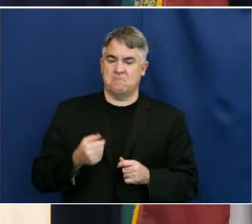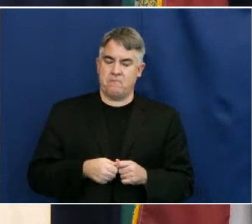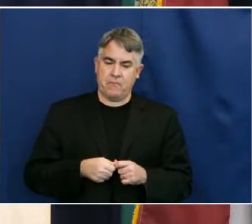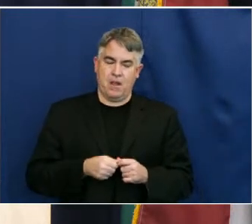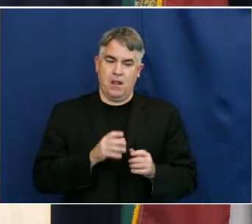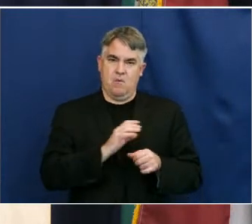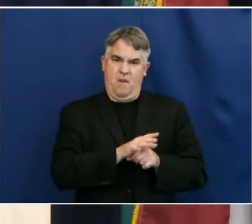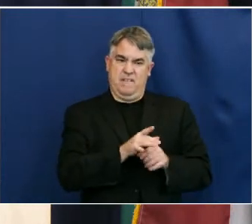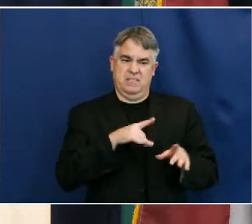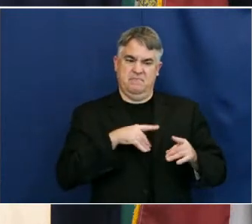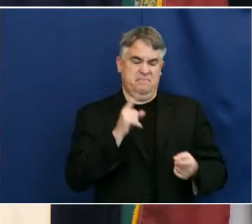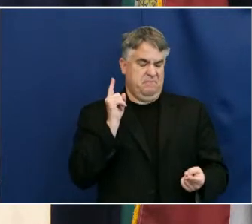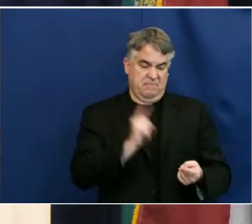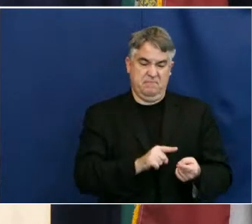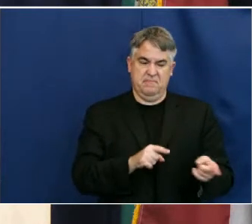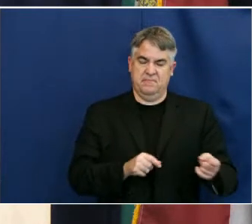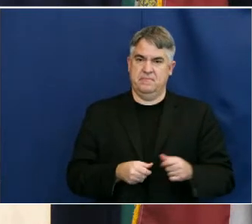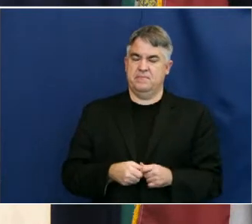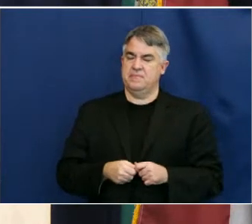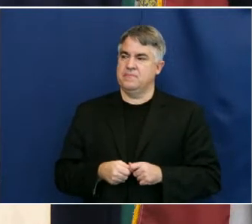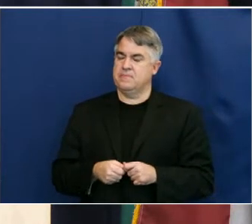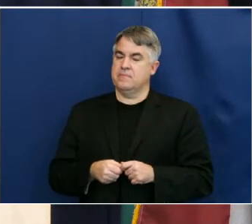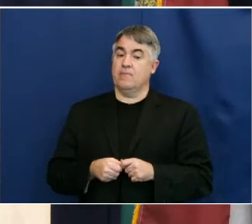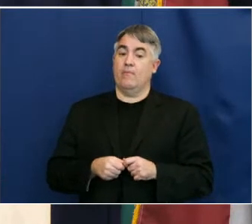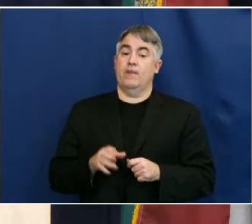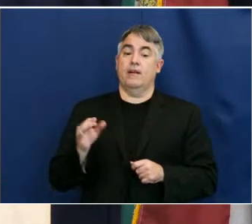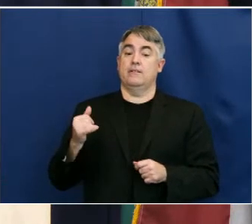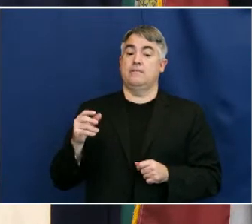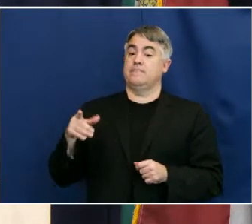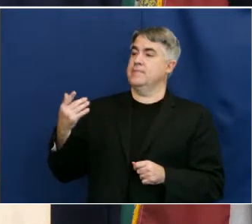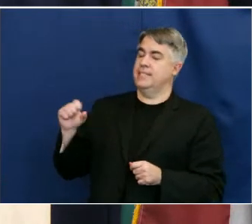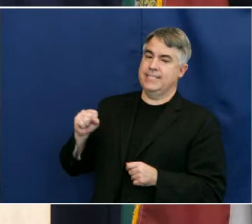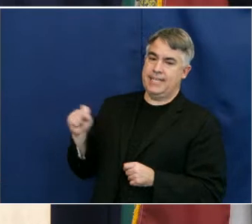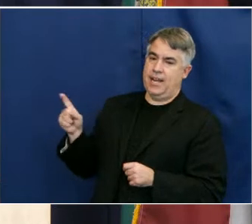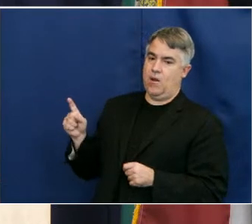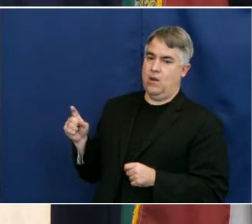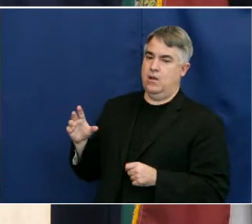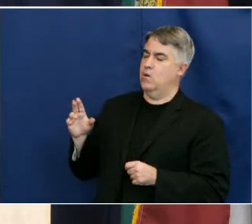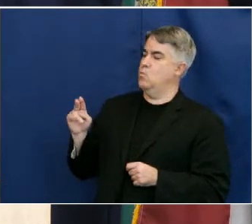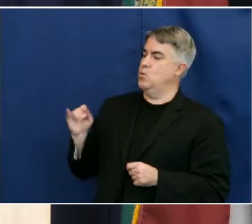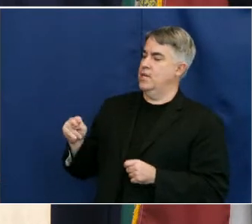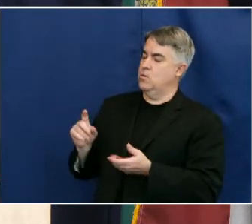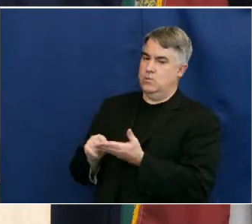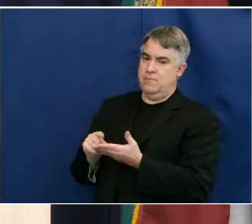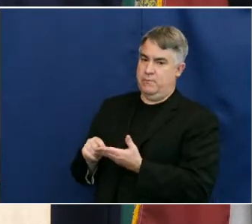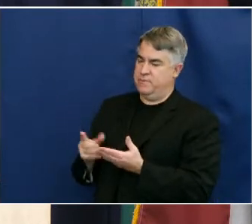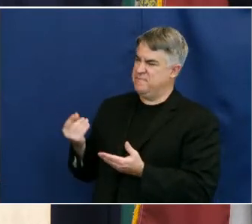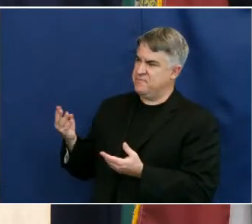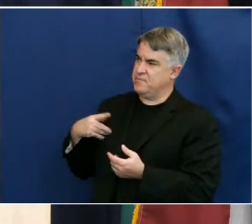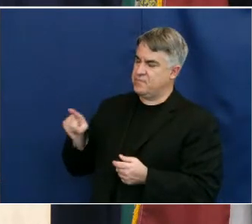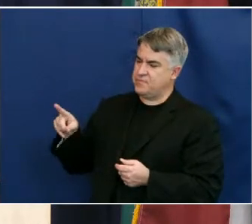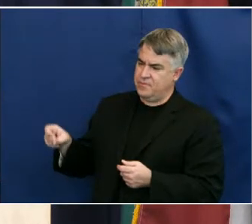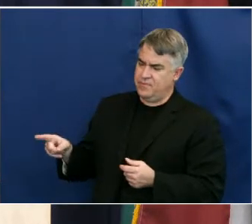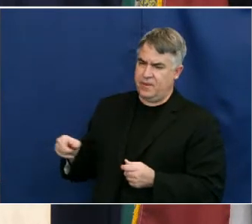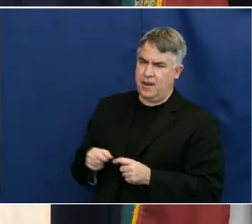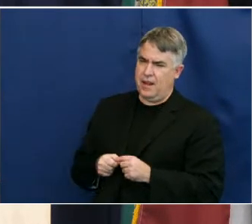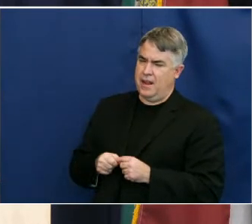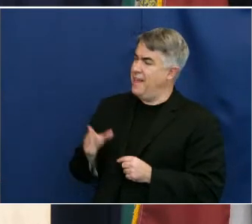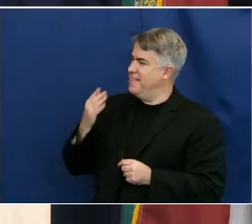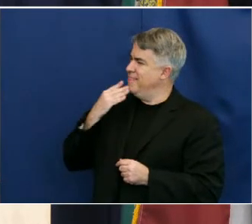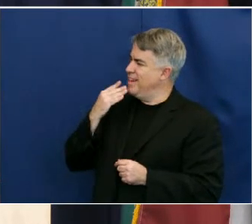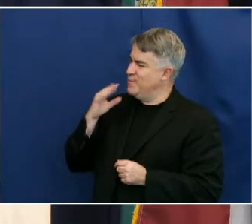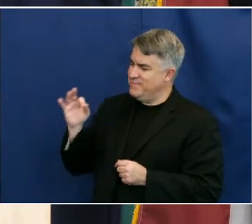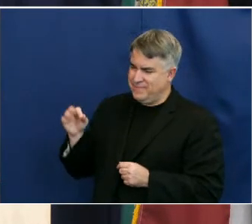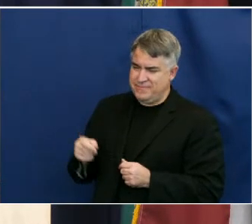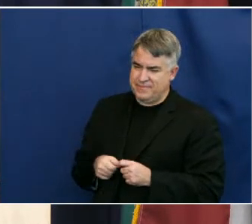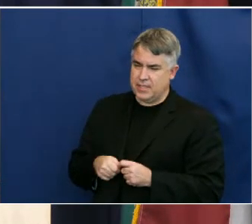This next question is from Jonathan Wozen from the San Diego Union Tribune. Hi, thank you for taking my questions. I know